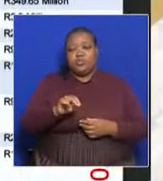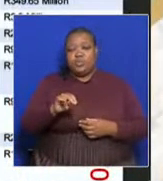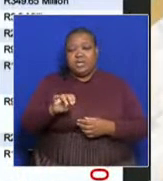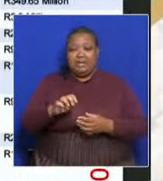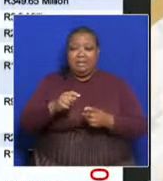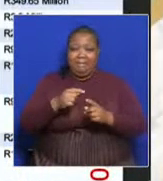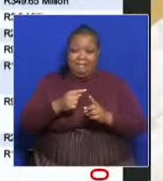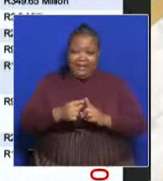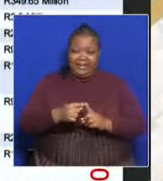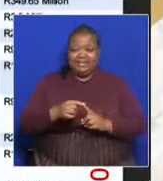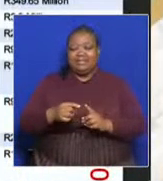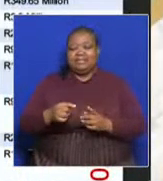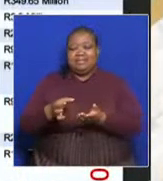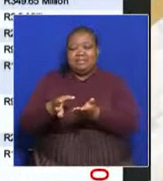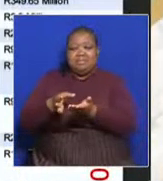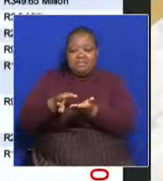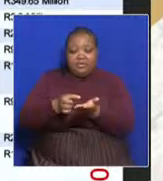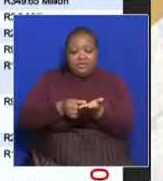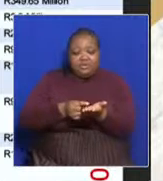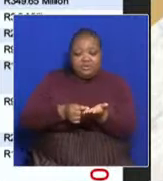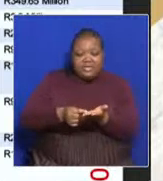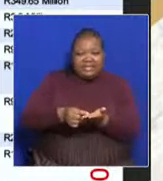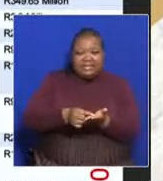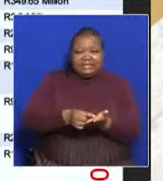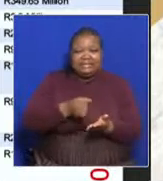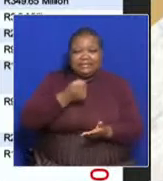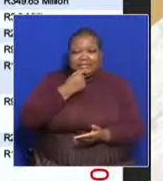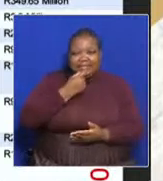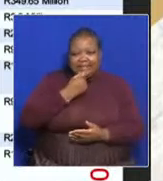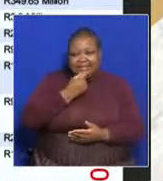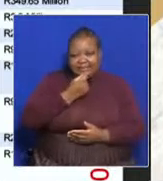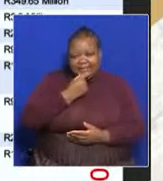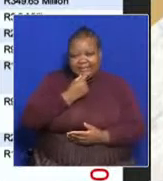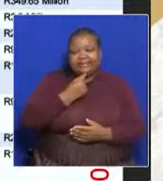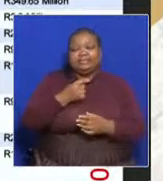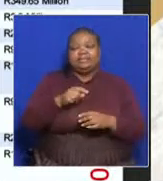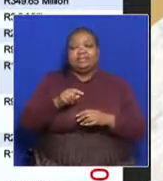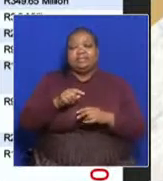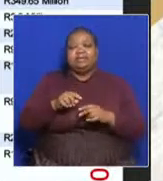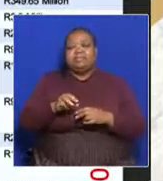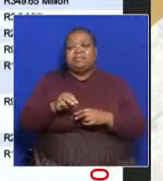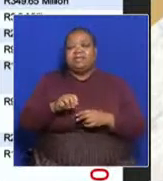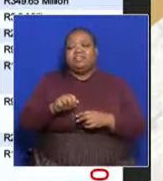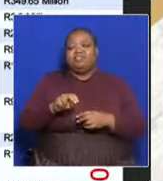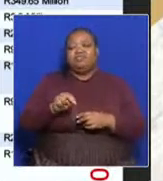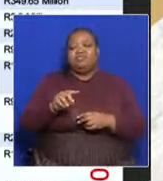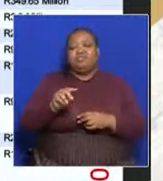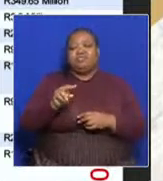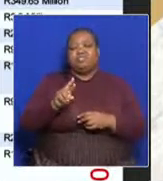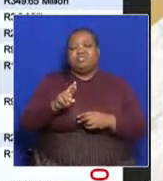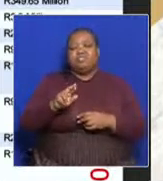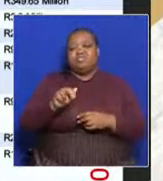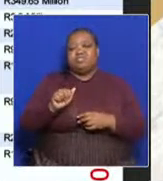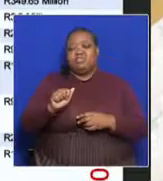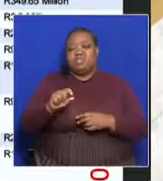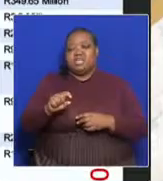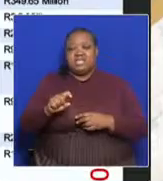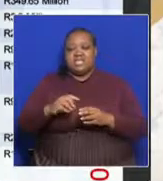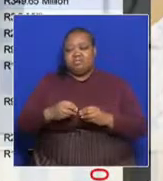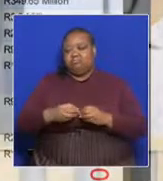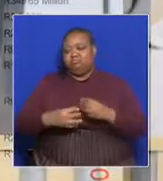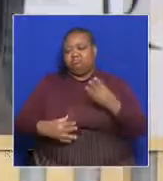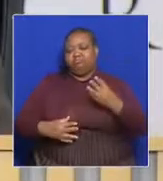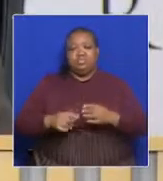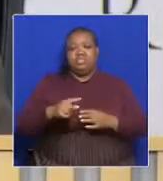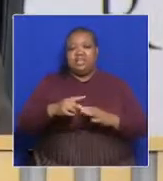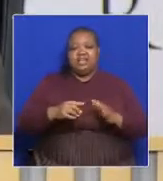heroin capsules, Mandrax precursors. There's a whole lot more. This is incomplete, Commissioner. No, it